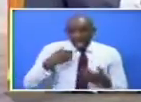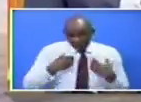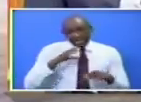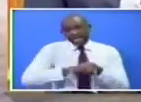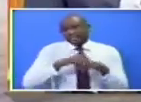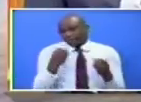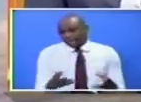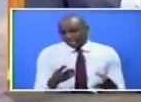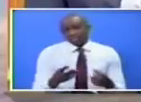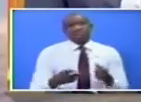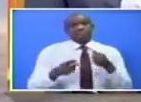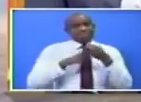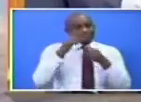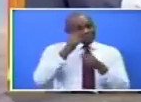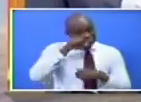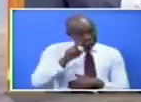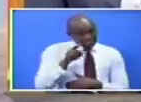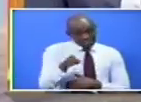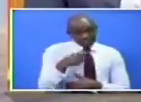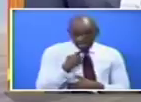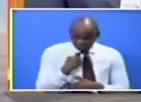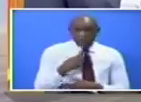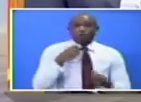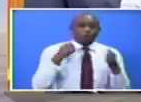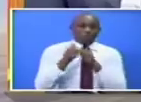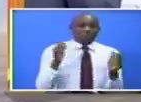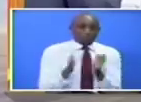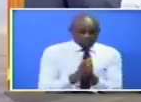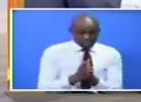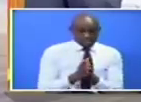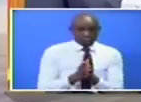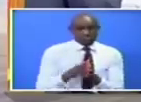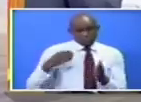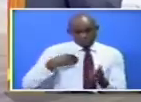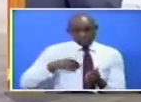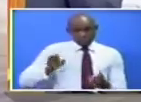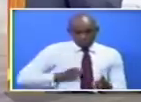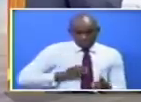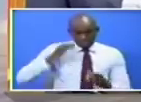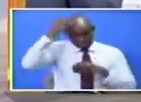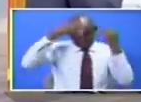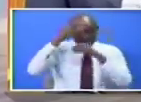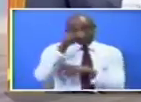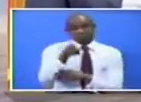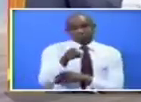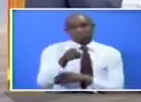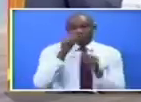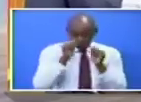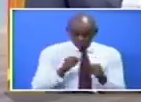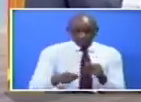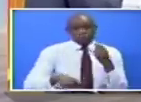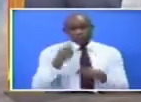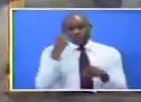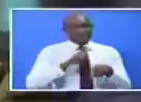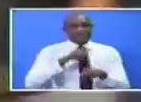kura 65,104 sasa atamenyana na Rachel Shebesh ambaye ni mwakilishi wa kike sasa Nairobi aliyeshinda kwenye mchujo